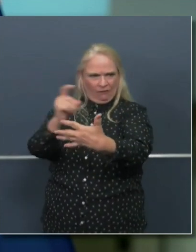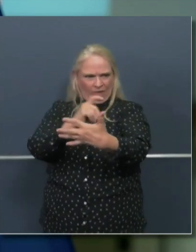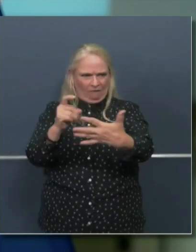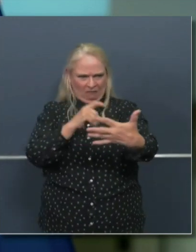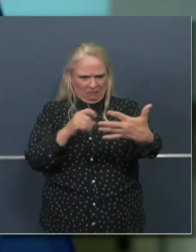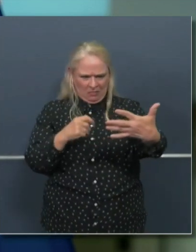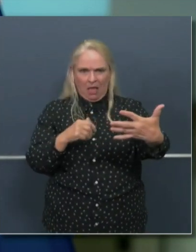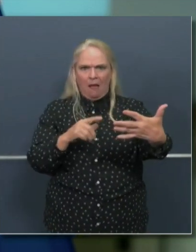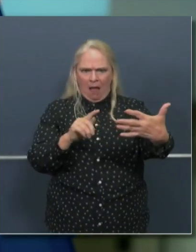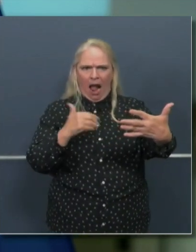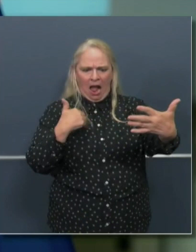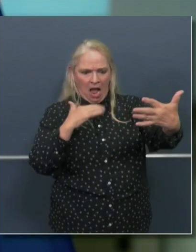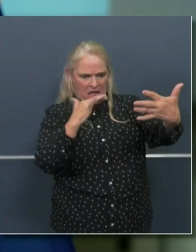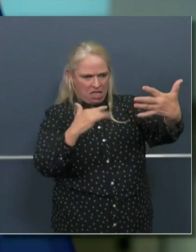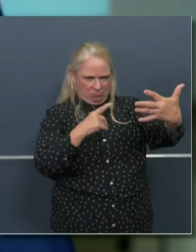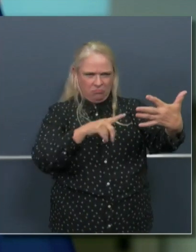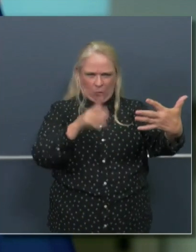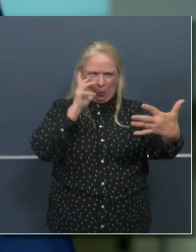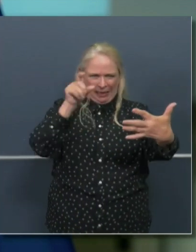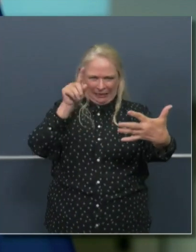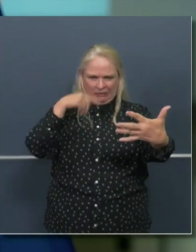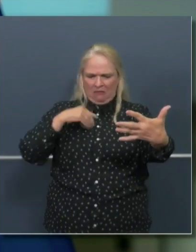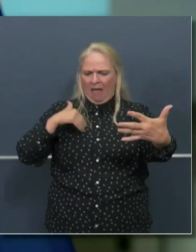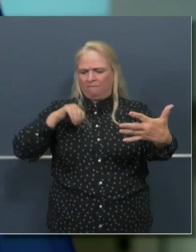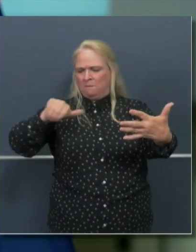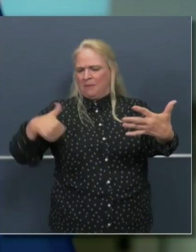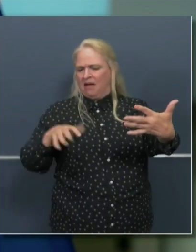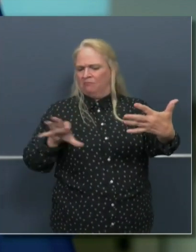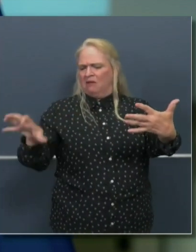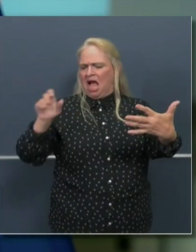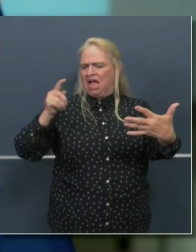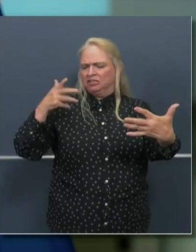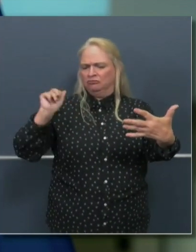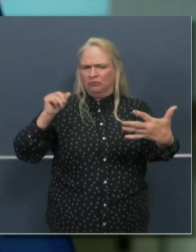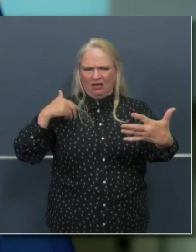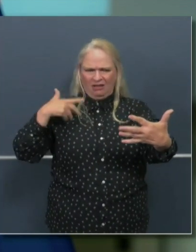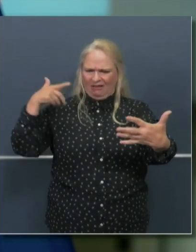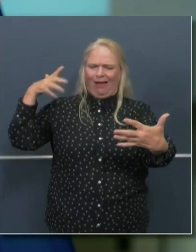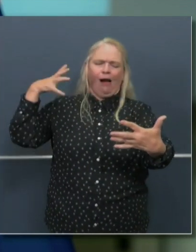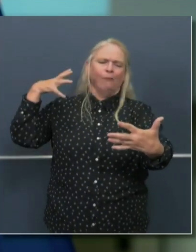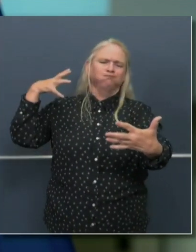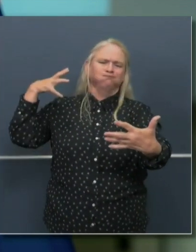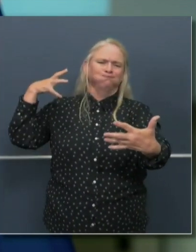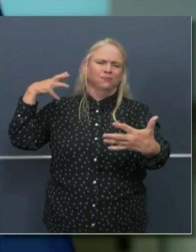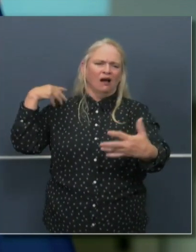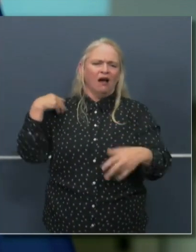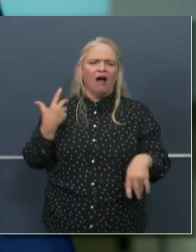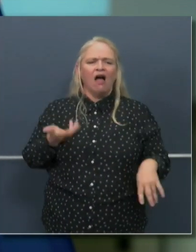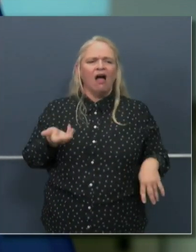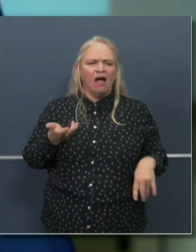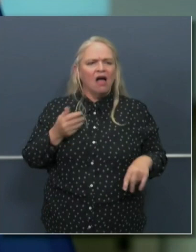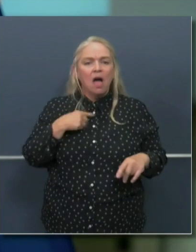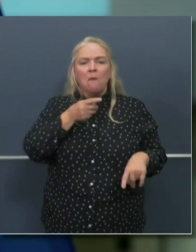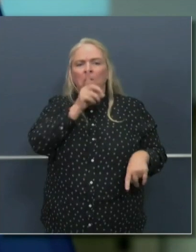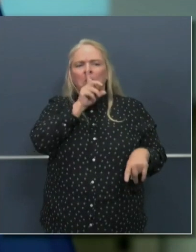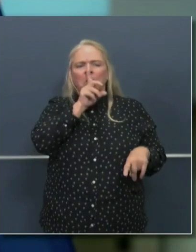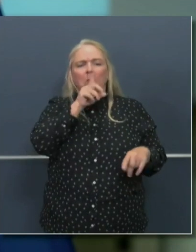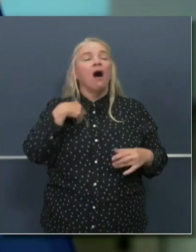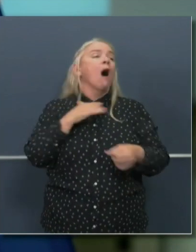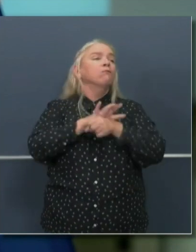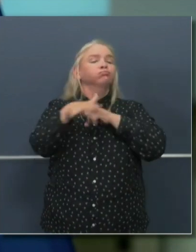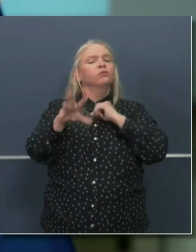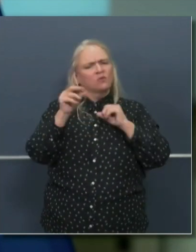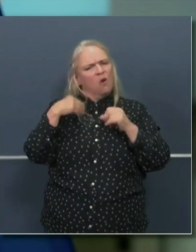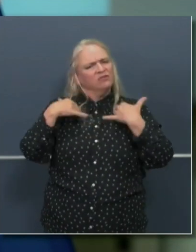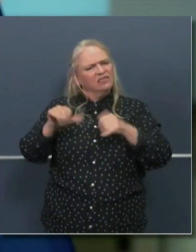we're continuing to procure even more masks. We're not going to sit back statically and allow that stockpile to deplete. So